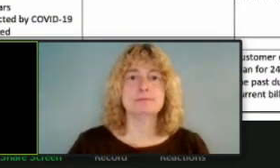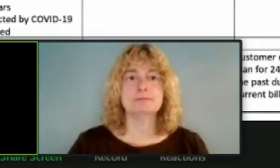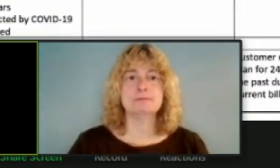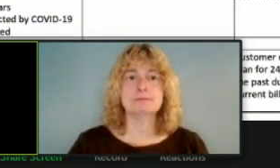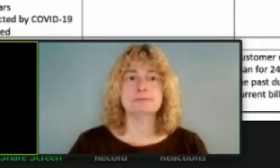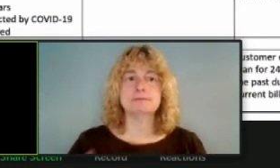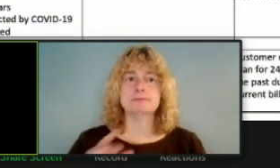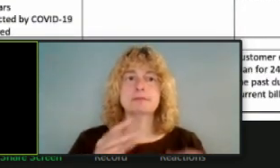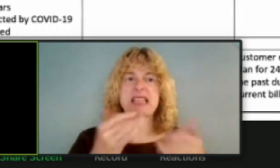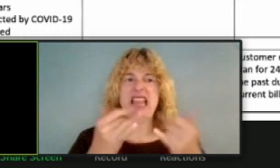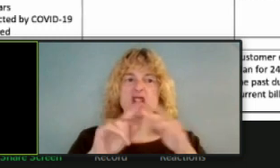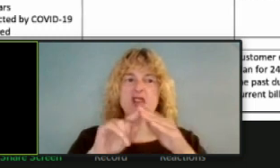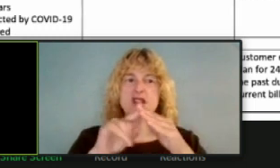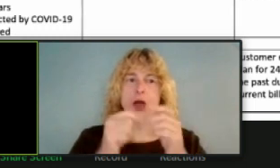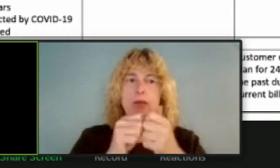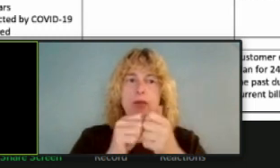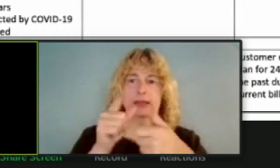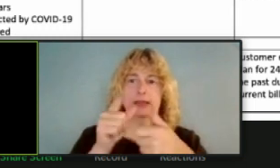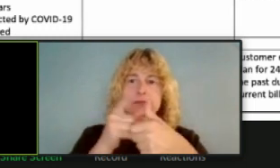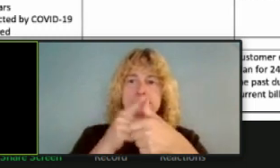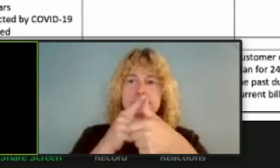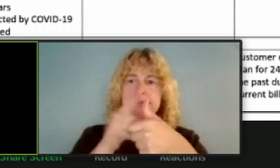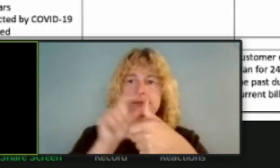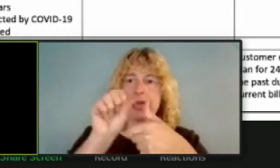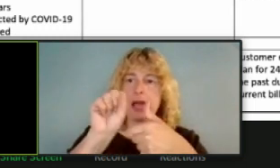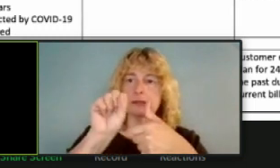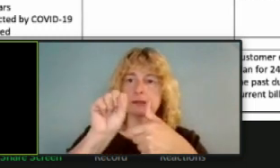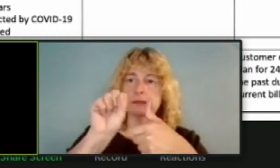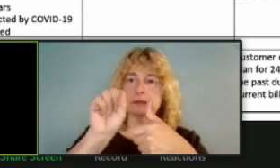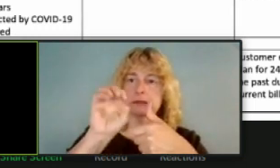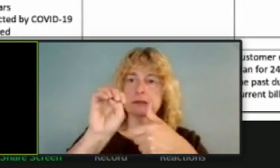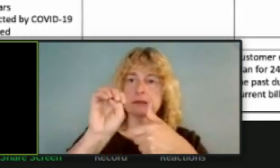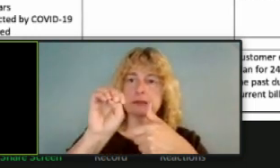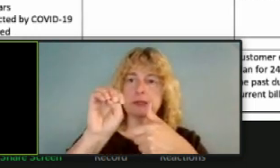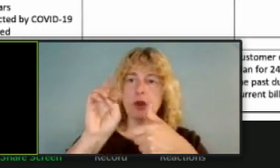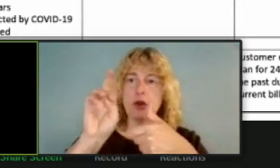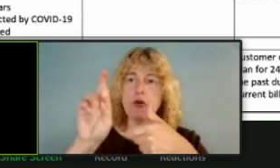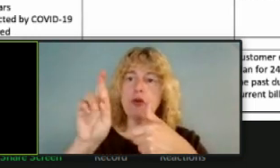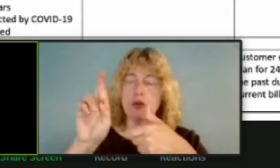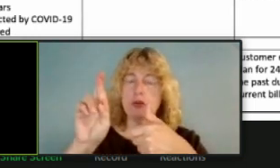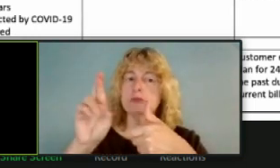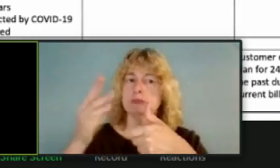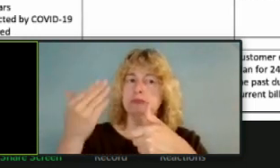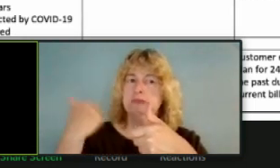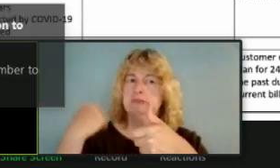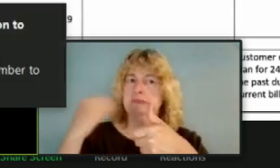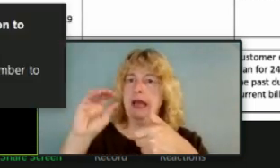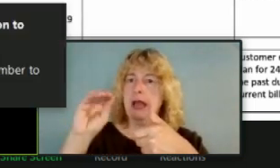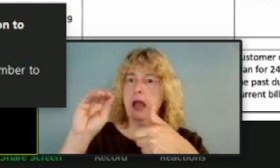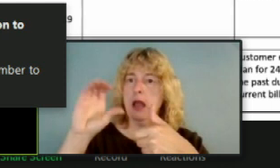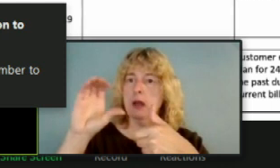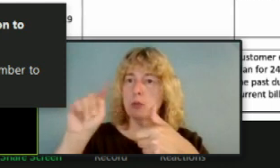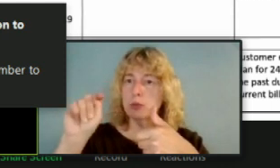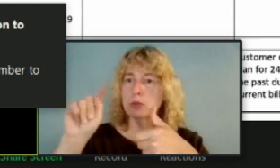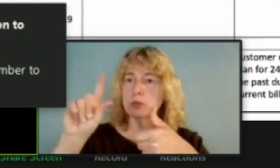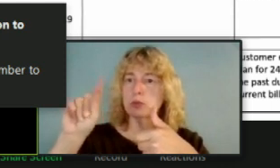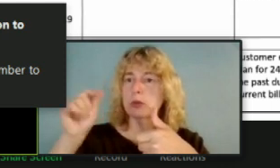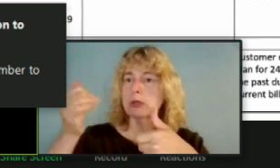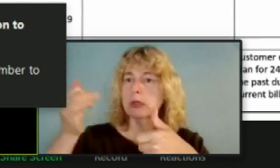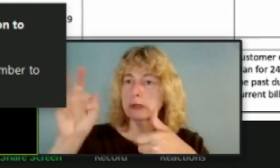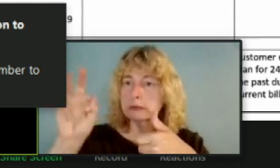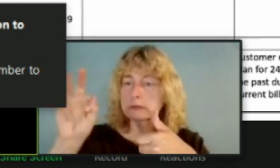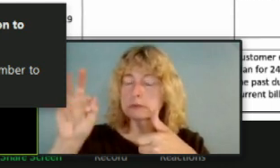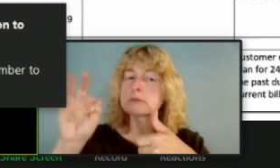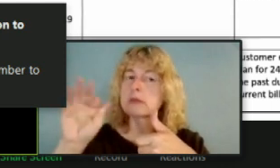I'm going to start with the SER because in October 2019, the SER became the starting point to receive